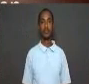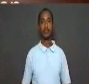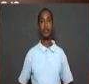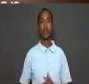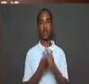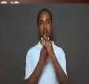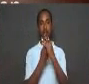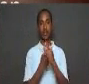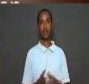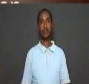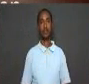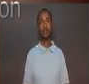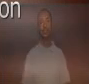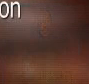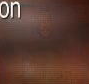Begin.